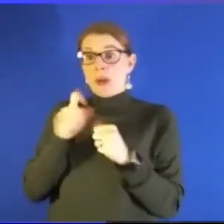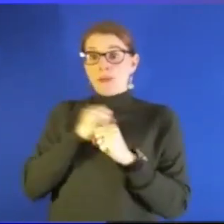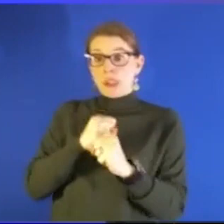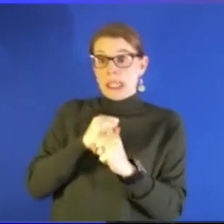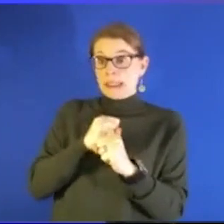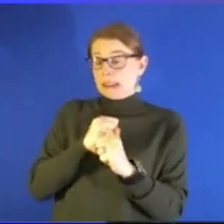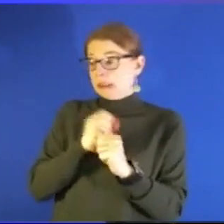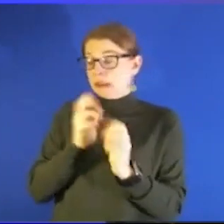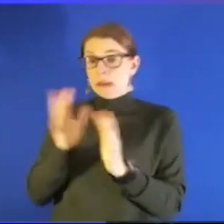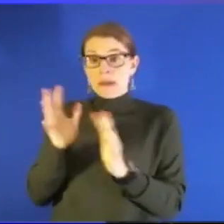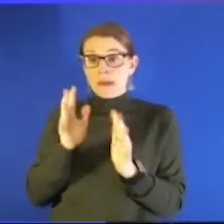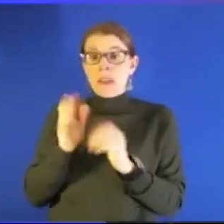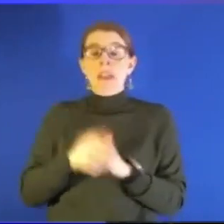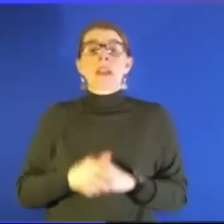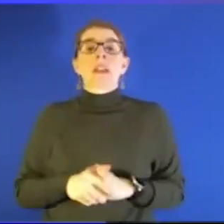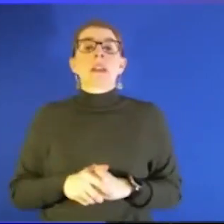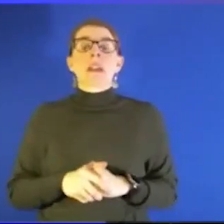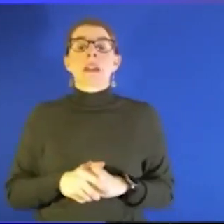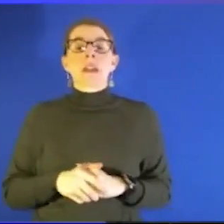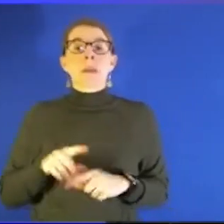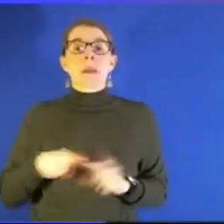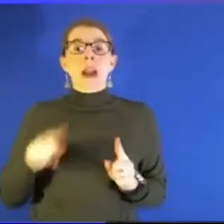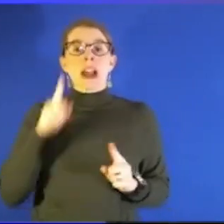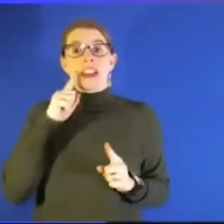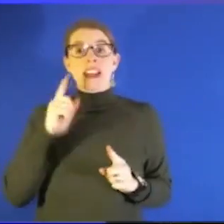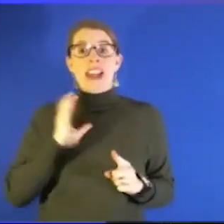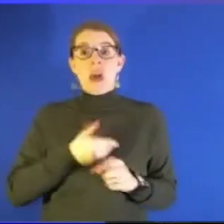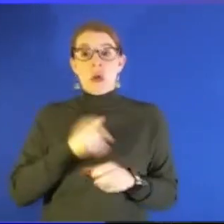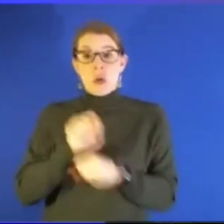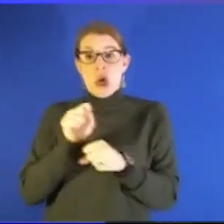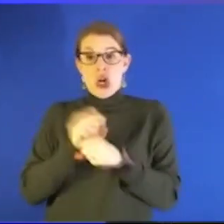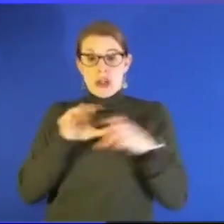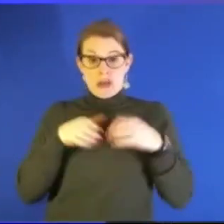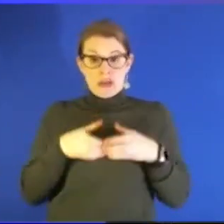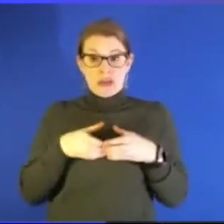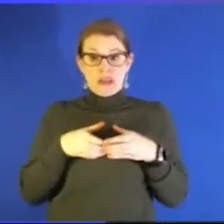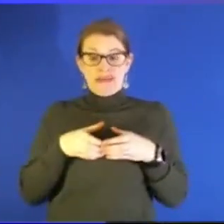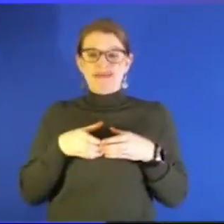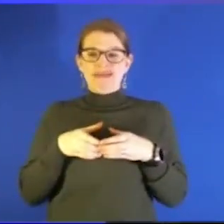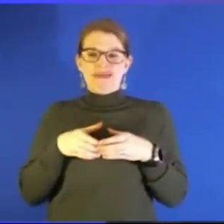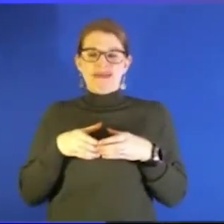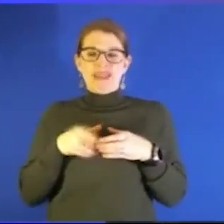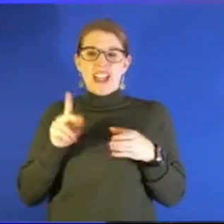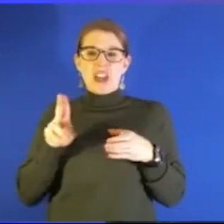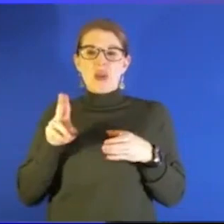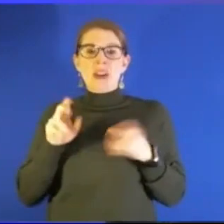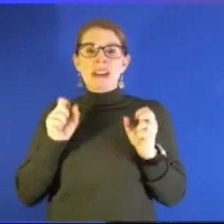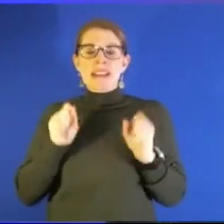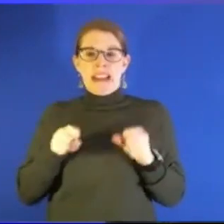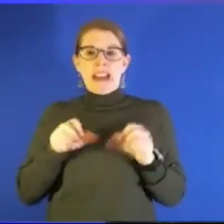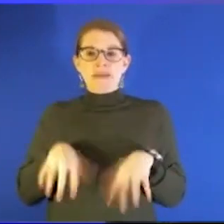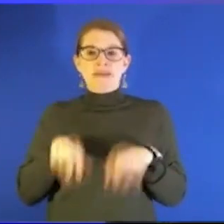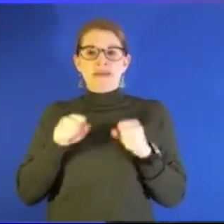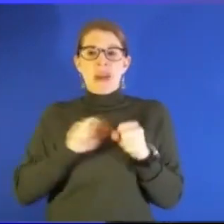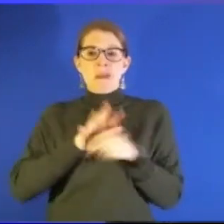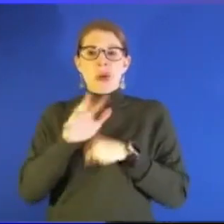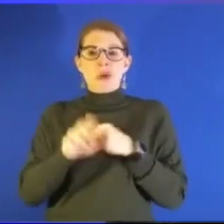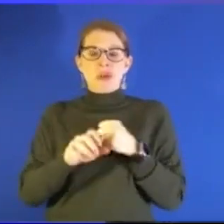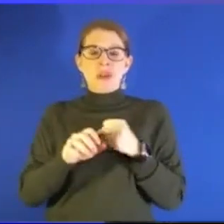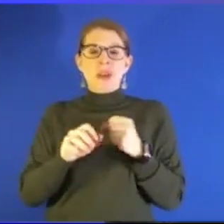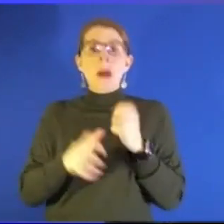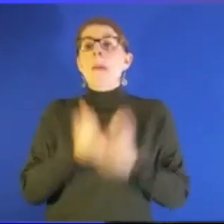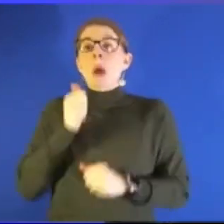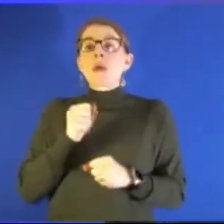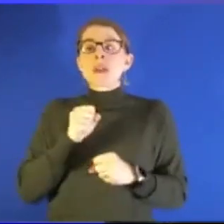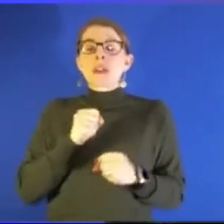But I think our workforce internally is able to cover the majority of those support functions. We are